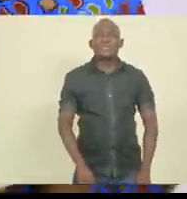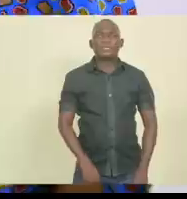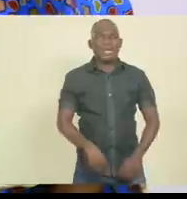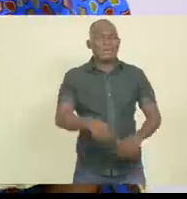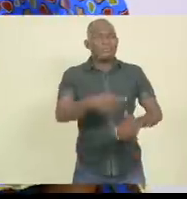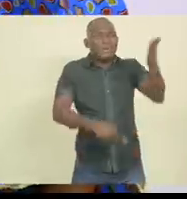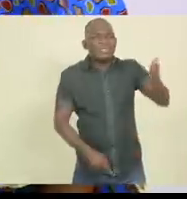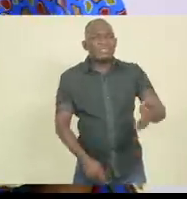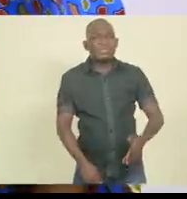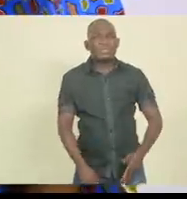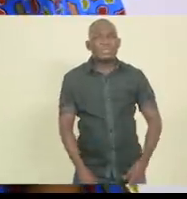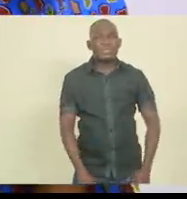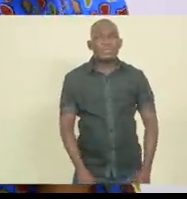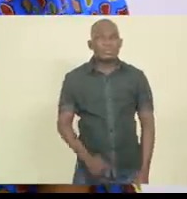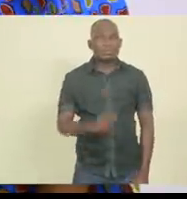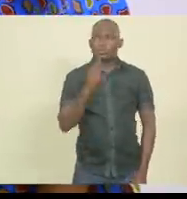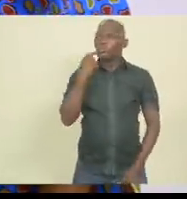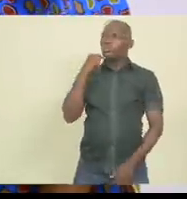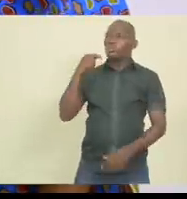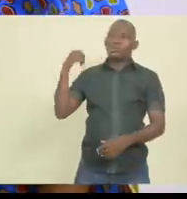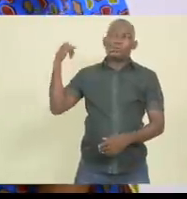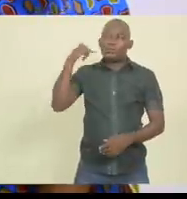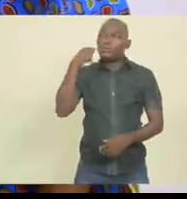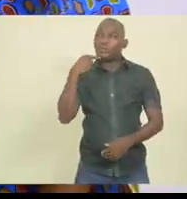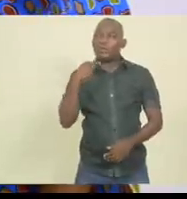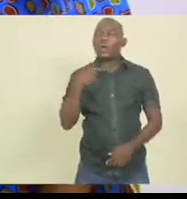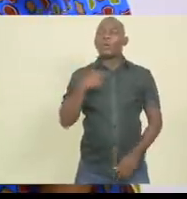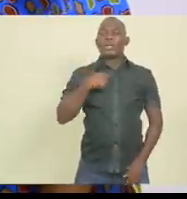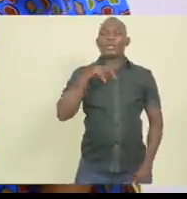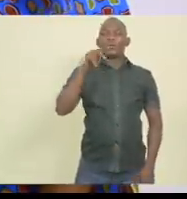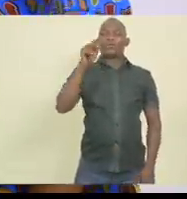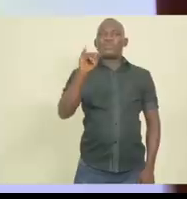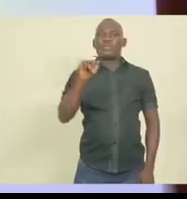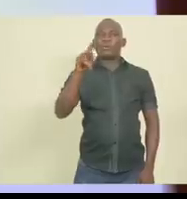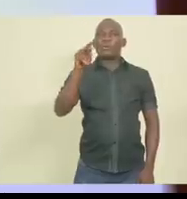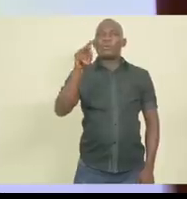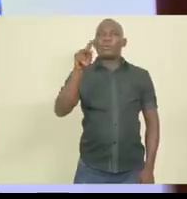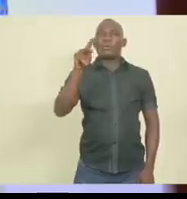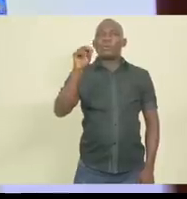What? Who is it? It's me, Kofi.